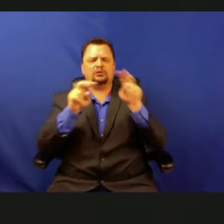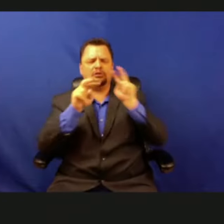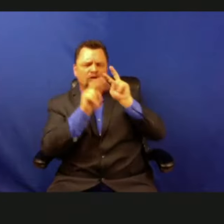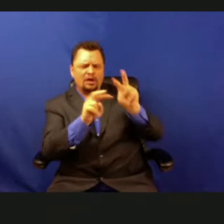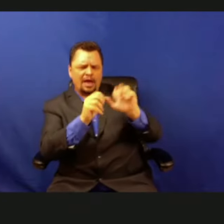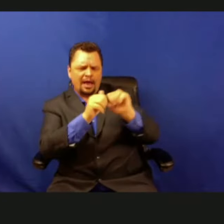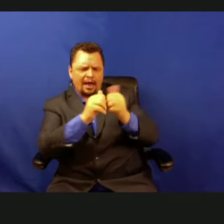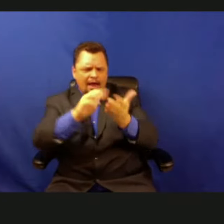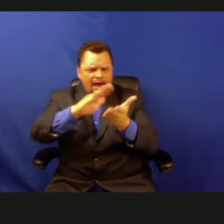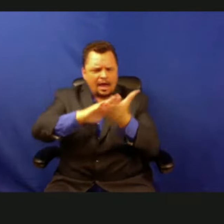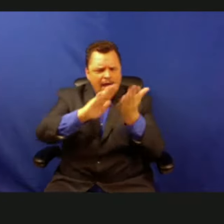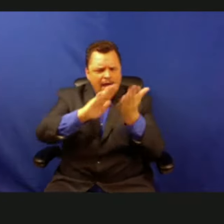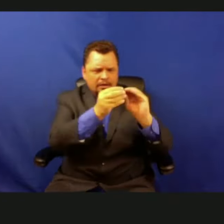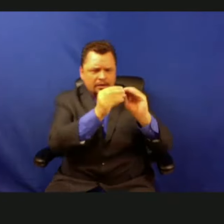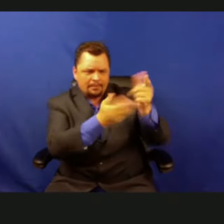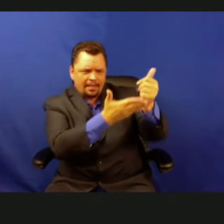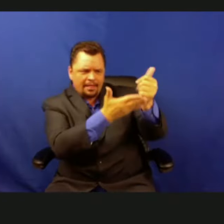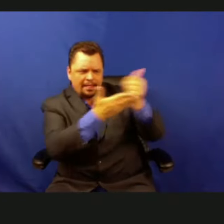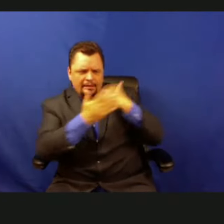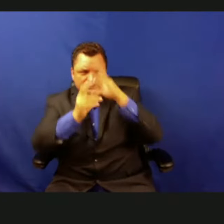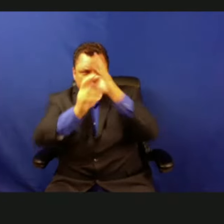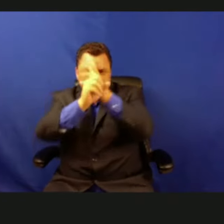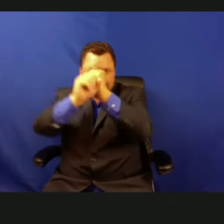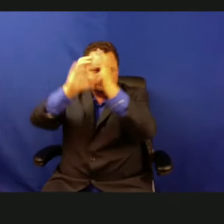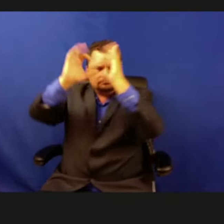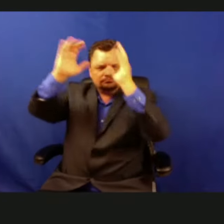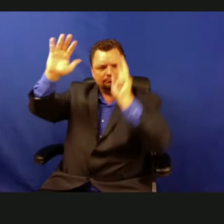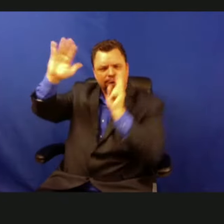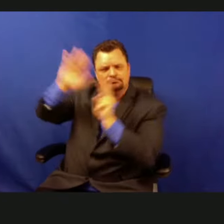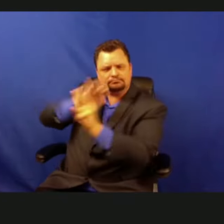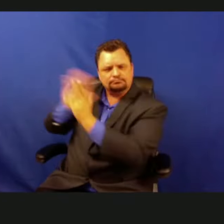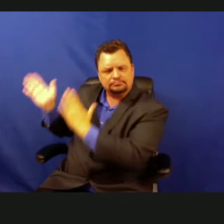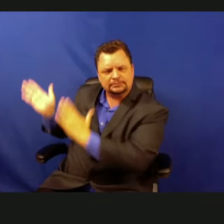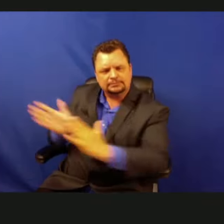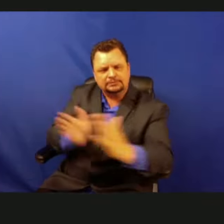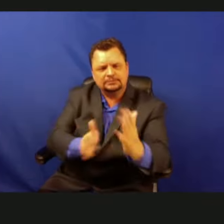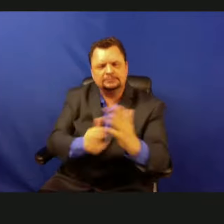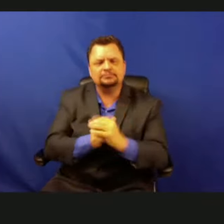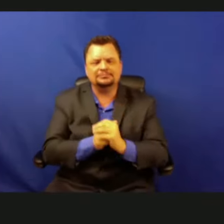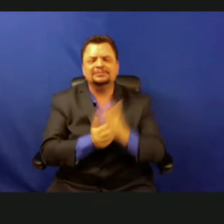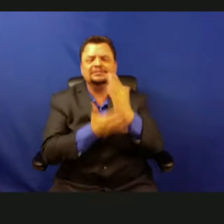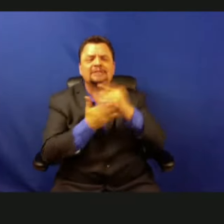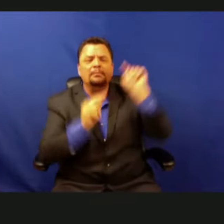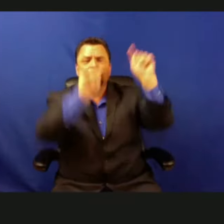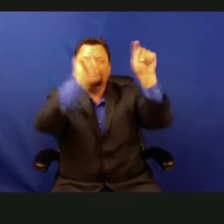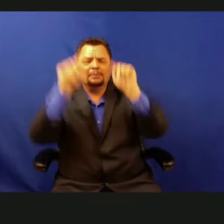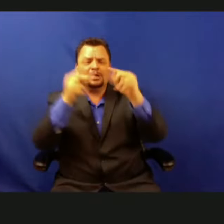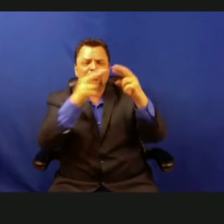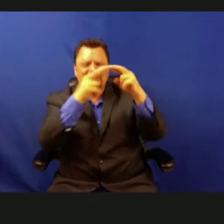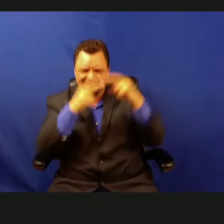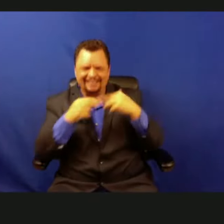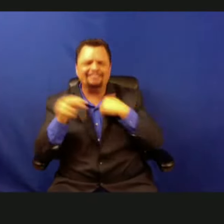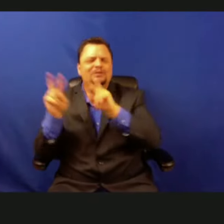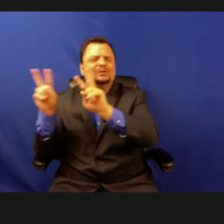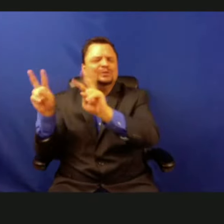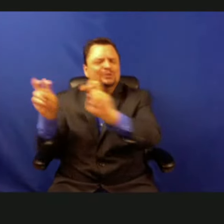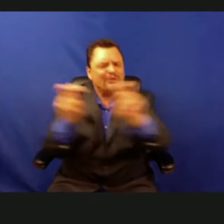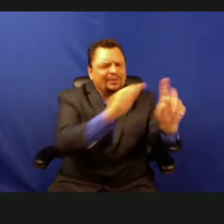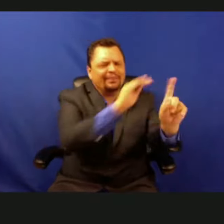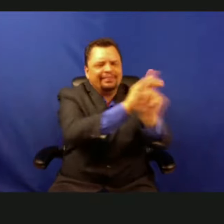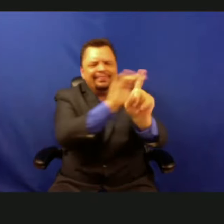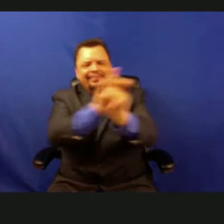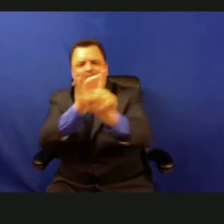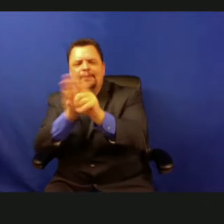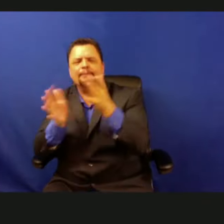there could be some regional pressures and small delays in getting that booster of a week or two, but those should be